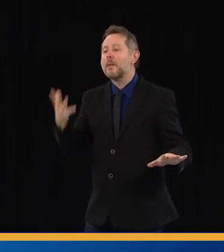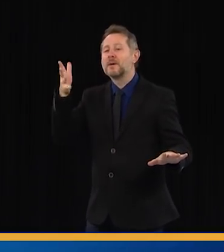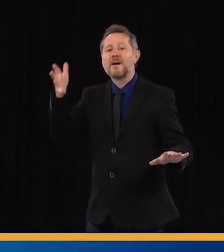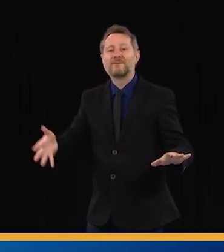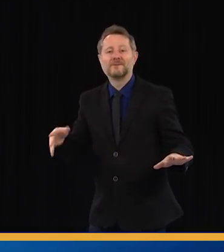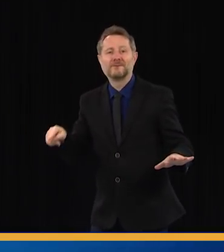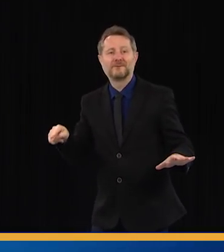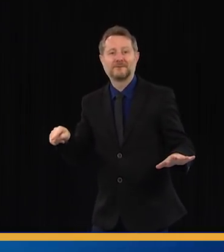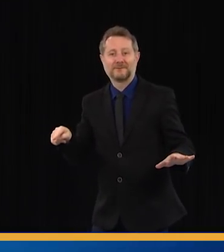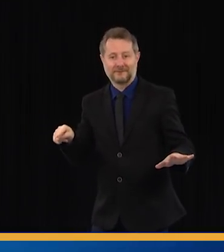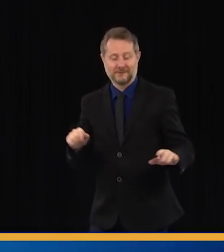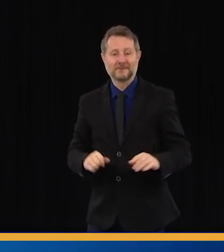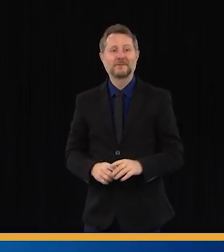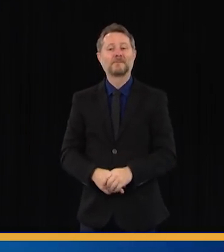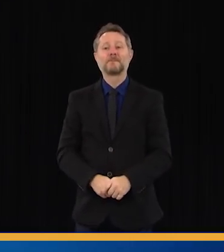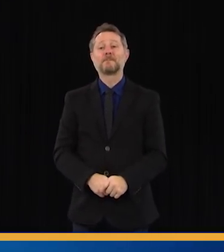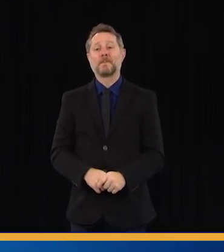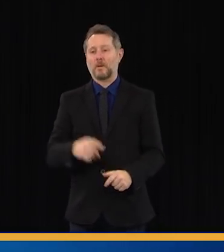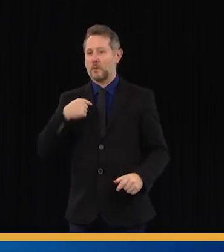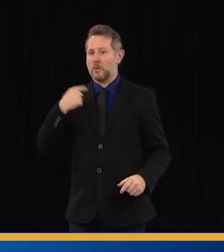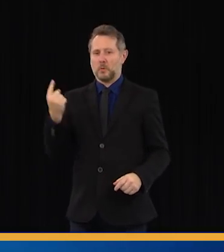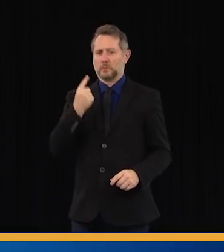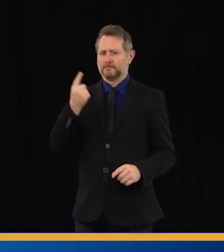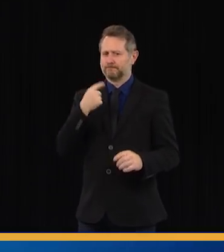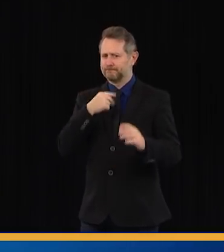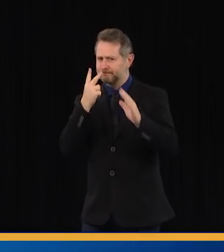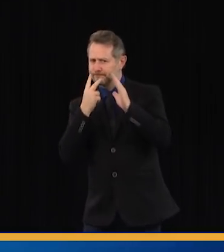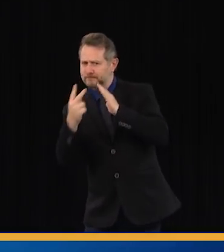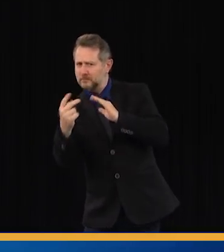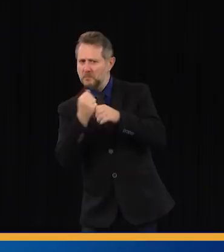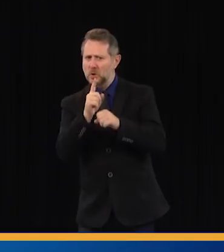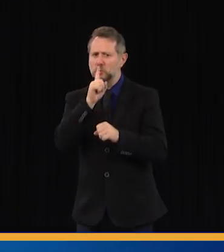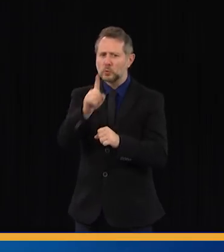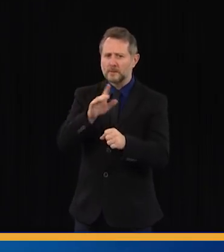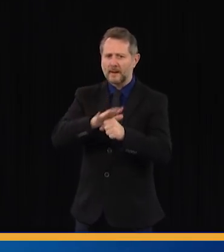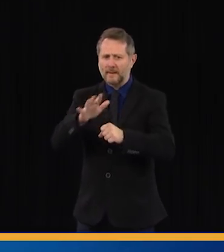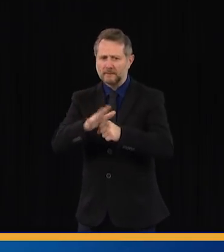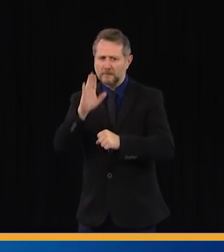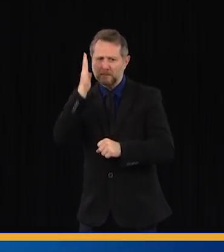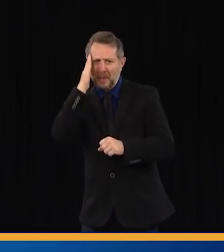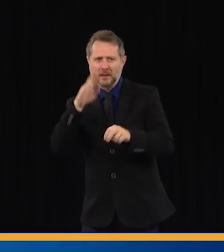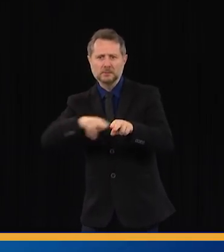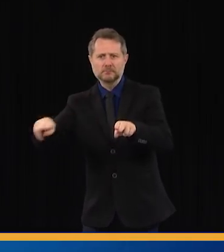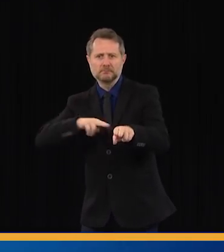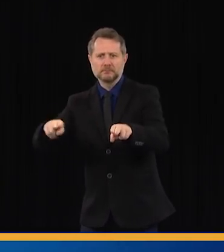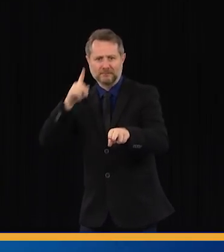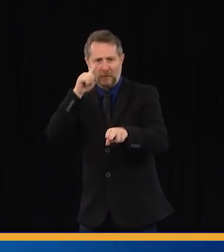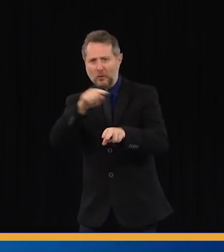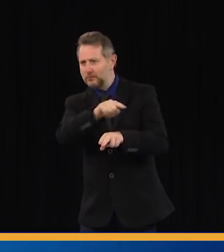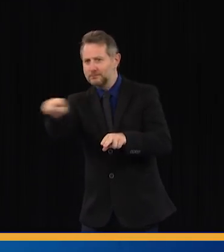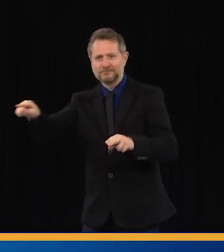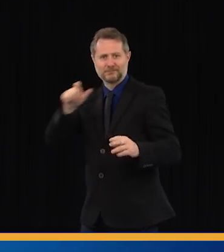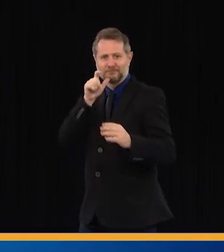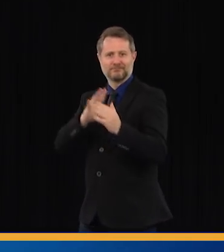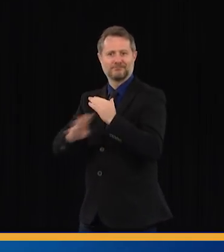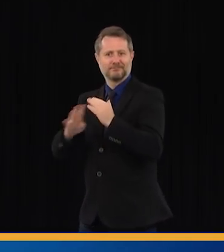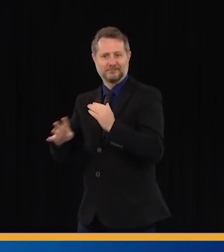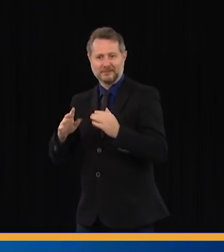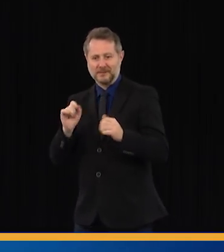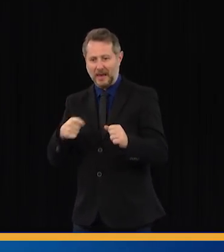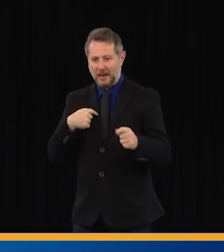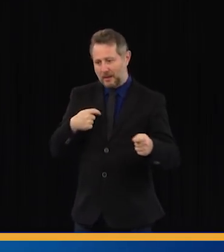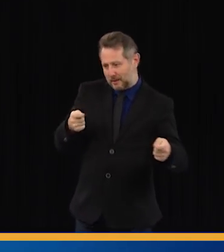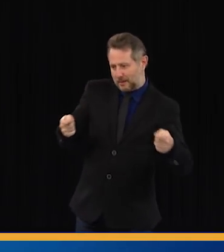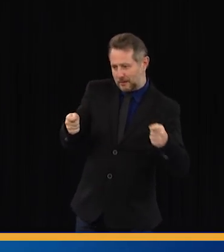about lack of capacity in the hospital system where you pour the water into the glass and the glass